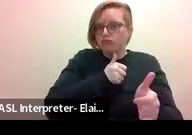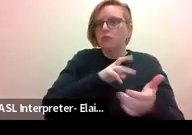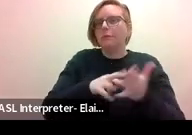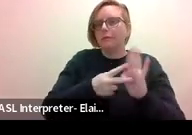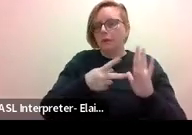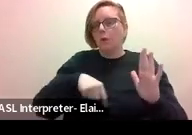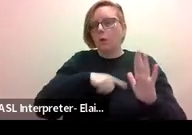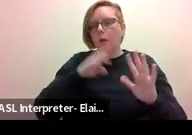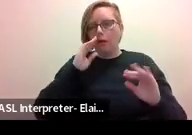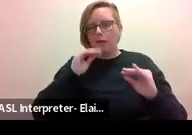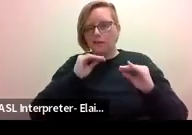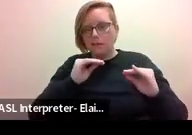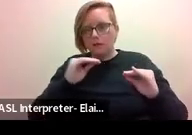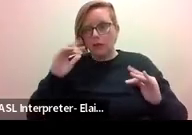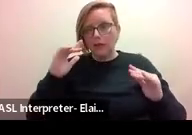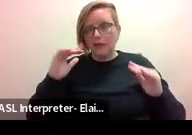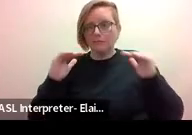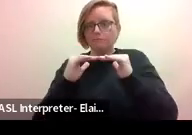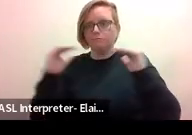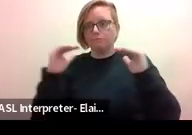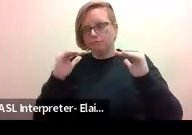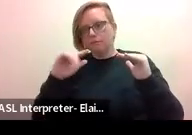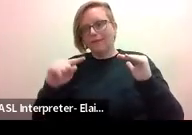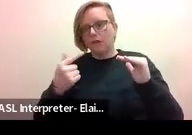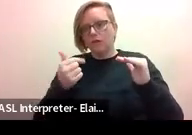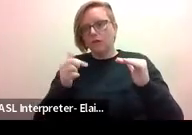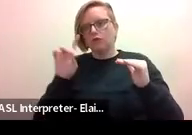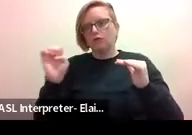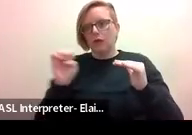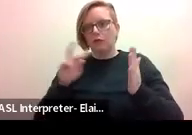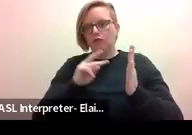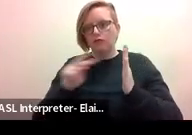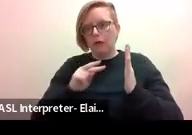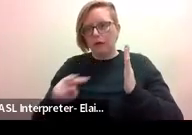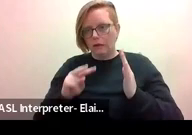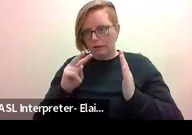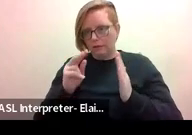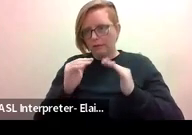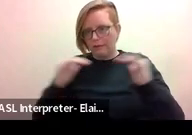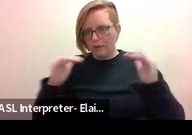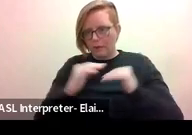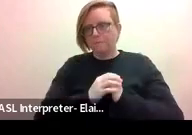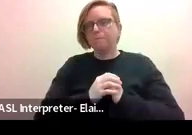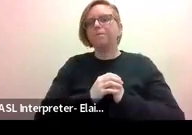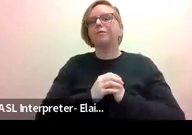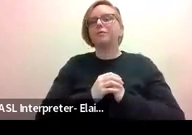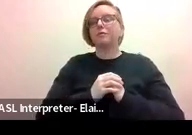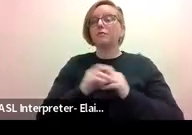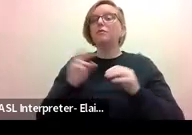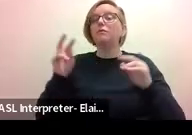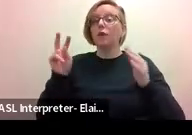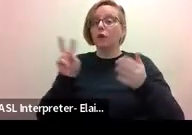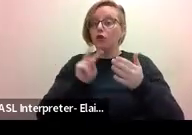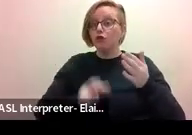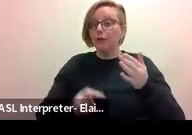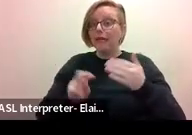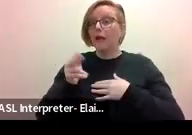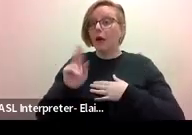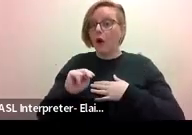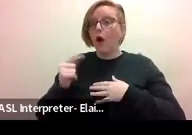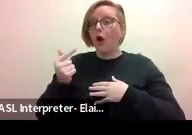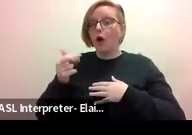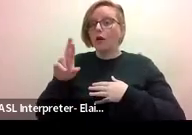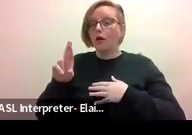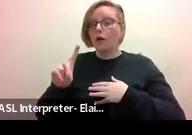So there are many skills that go into reading at grade level. So that's what our